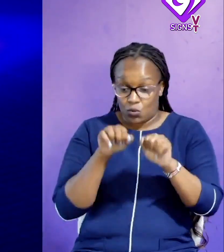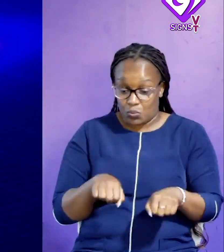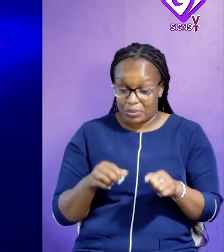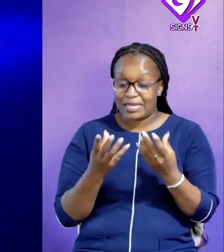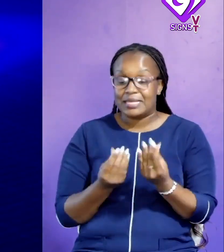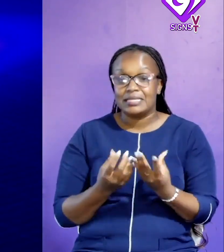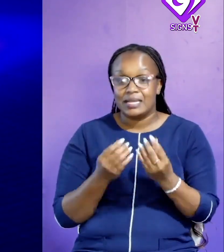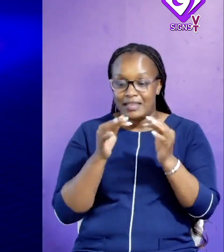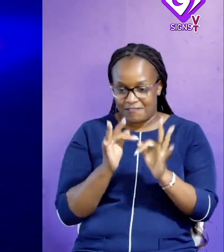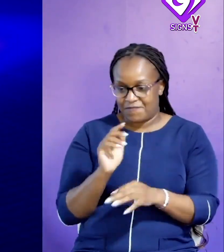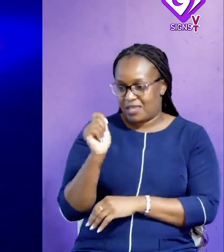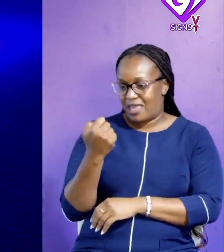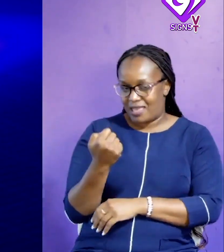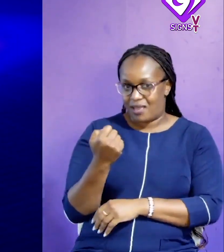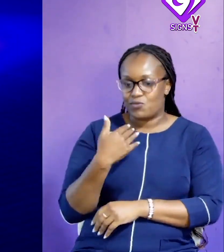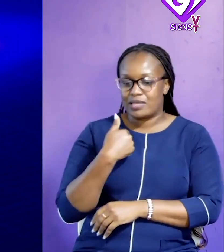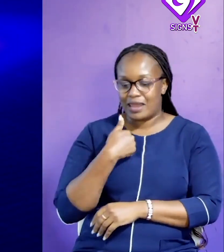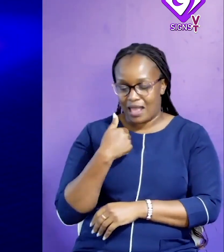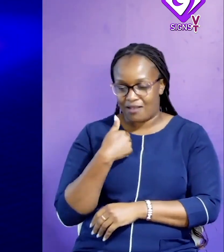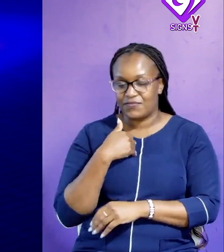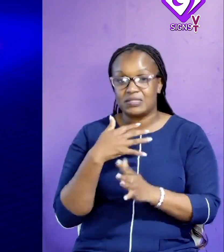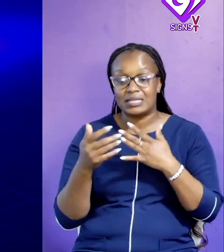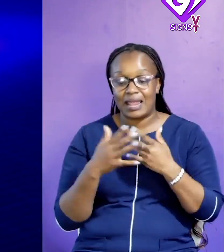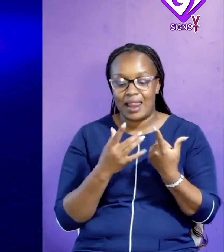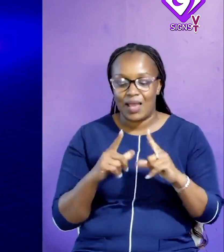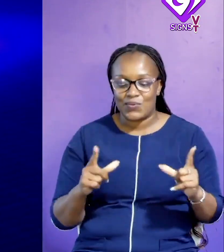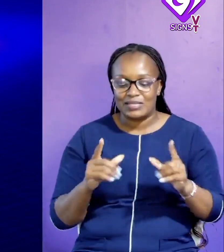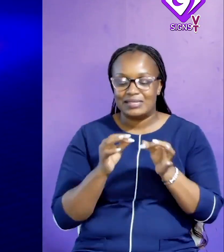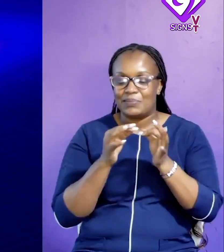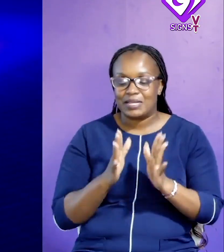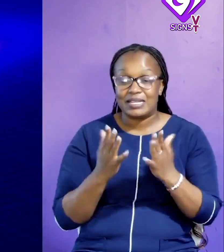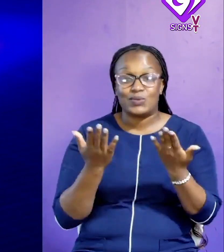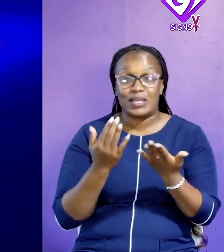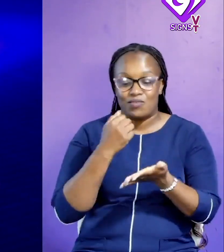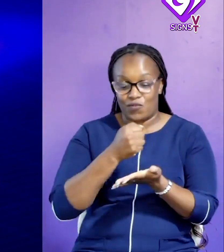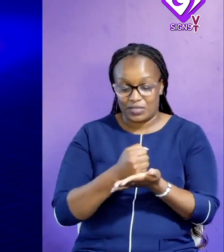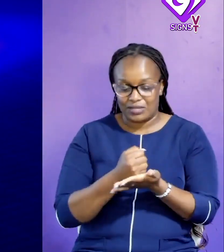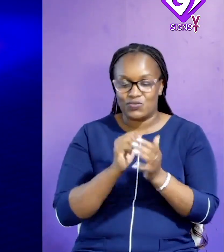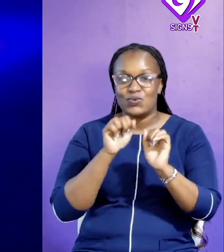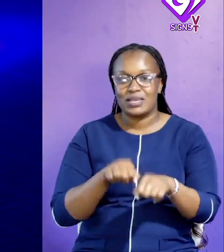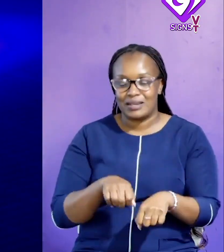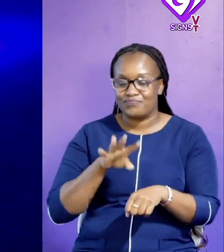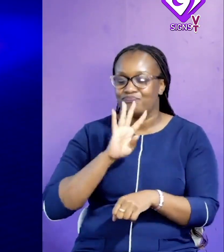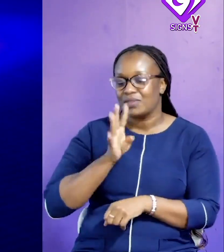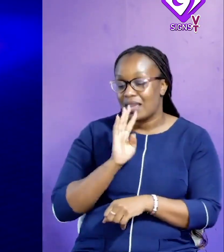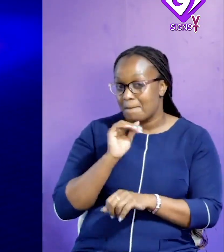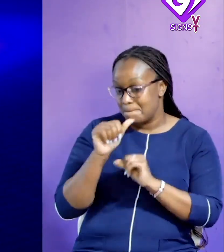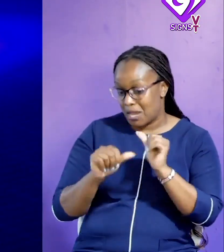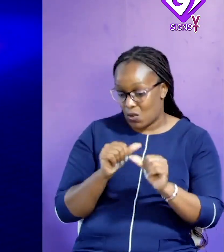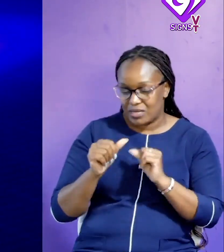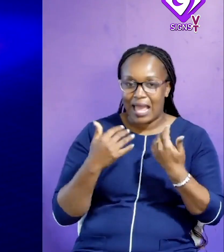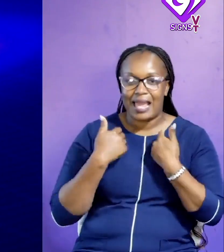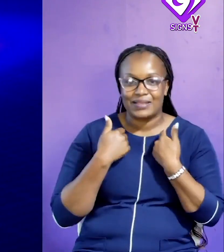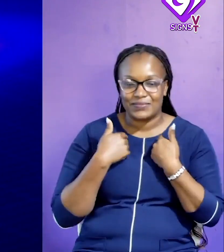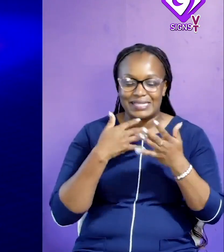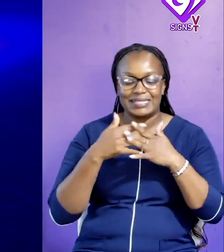Kenya we can have sign language in our offices. So I think you can talk about having the sign